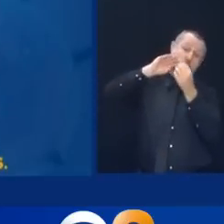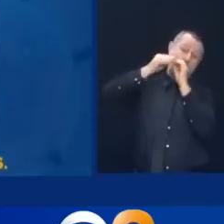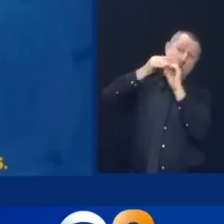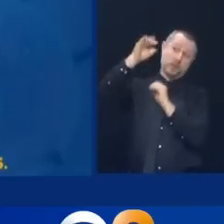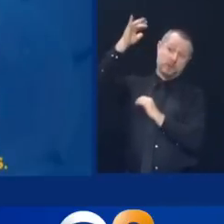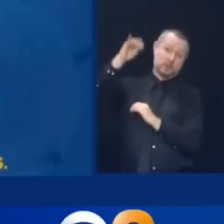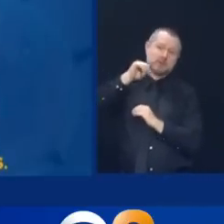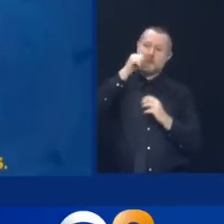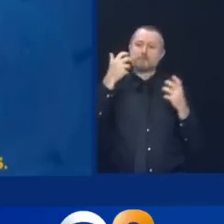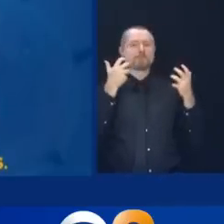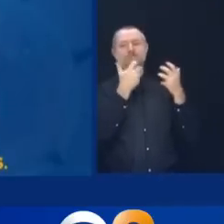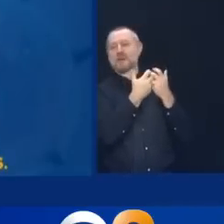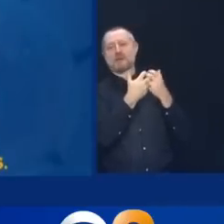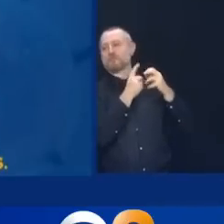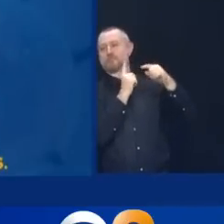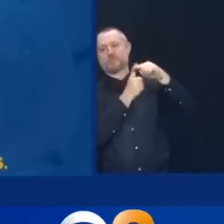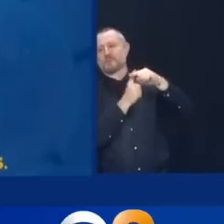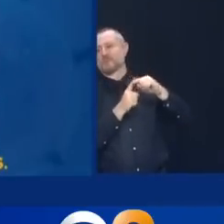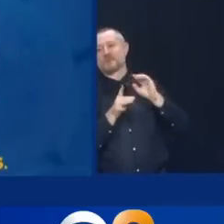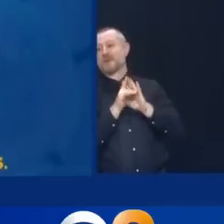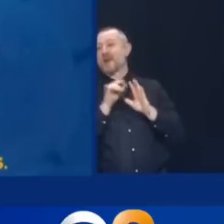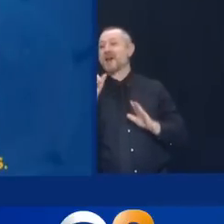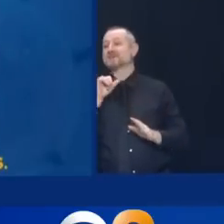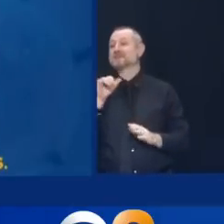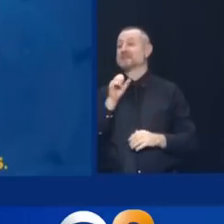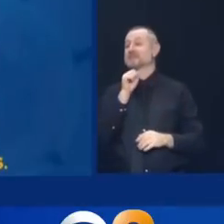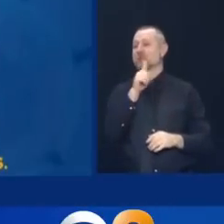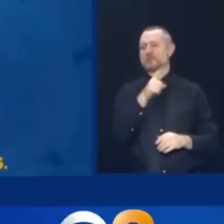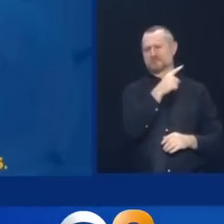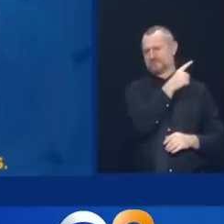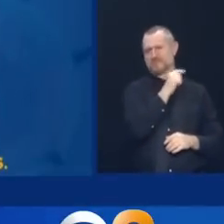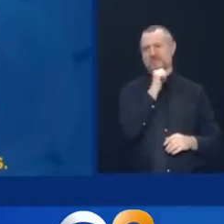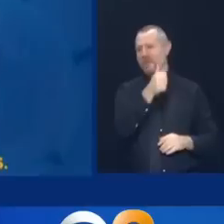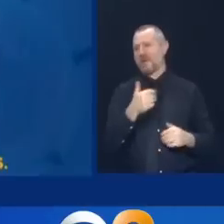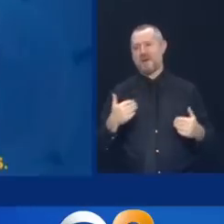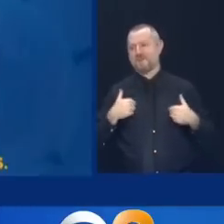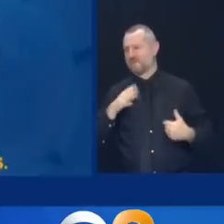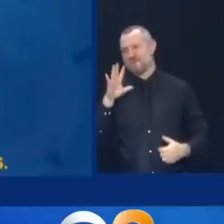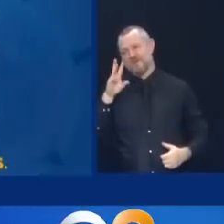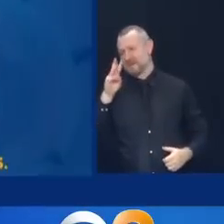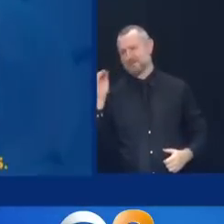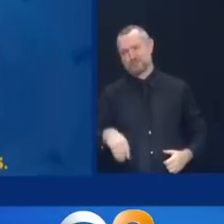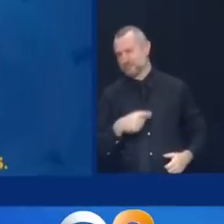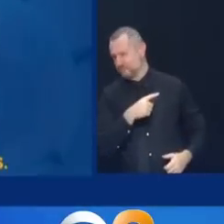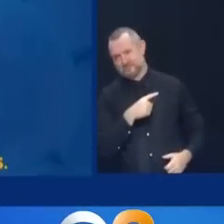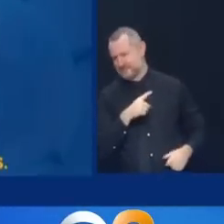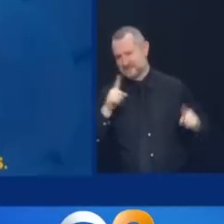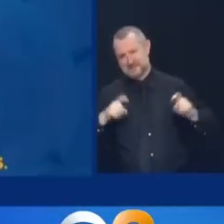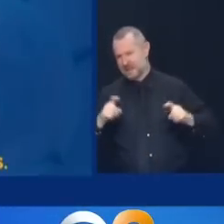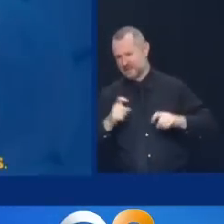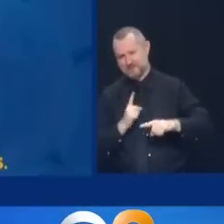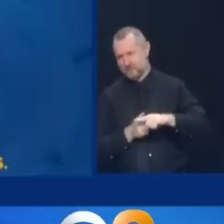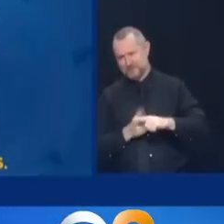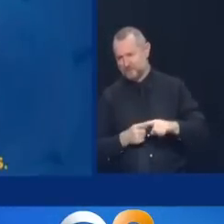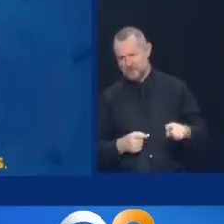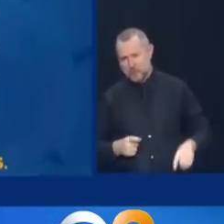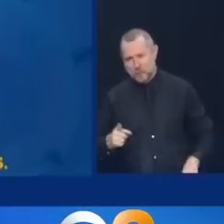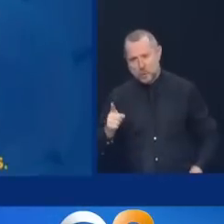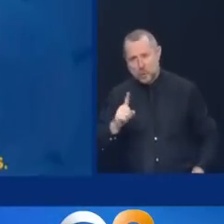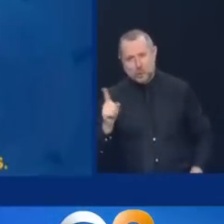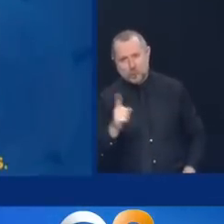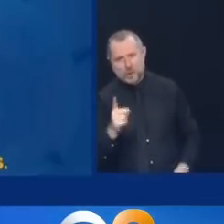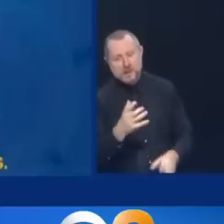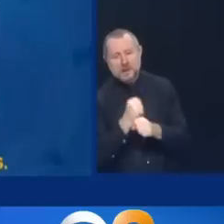in states like South Dakota, for example. They do not have 56% of tests coming up positive. Those are... Where did you get the 50? These